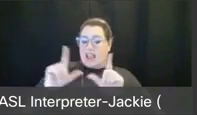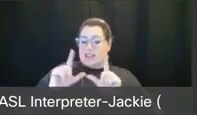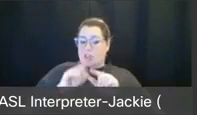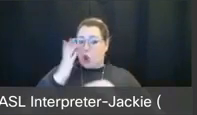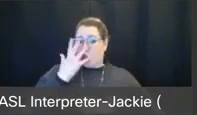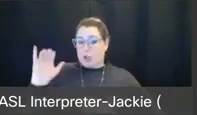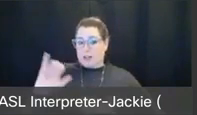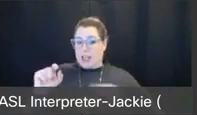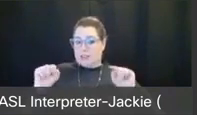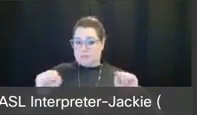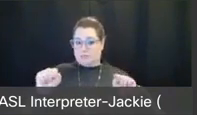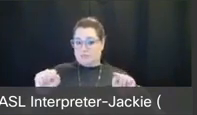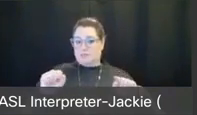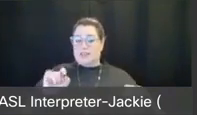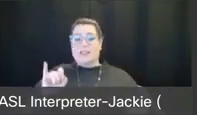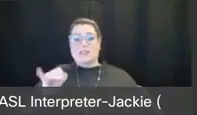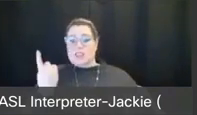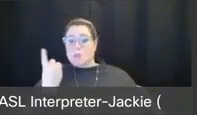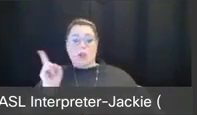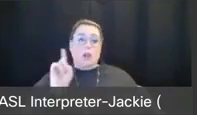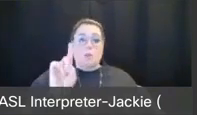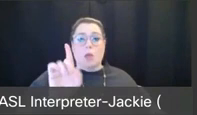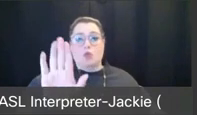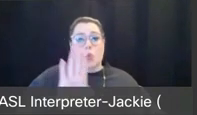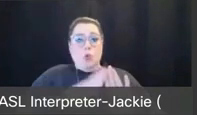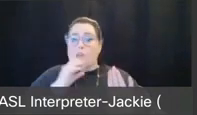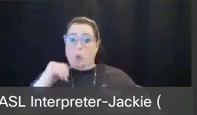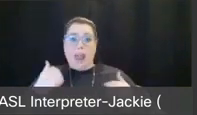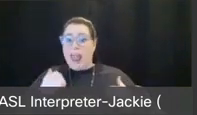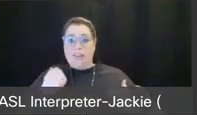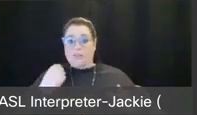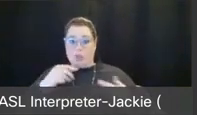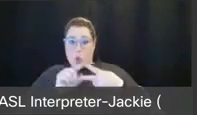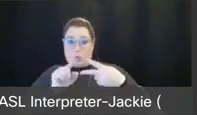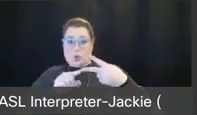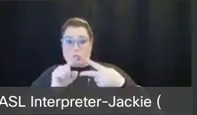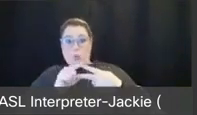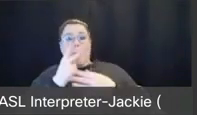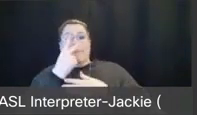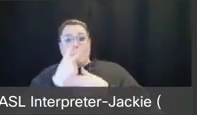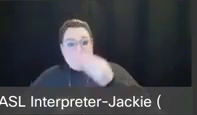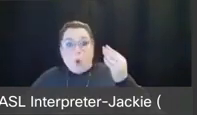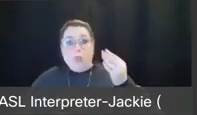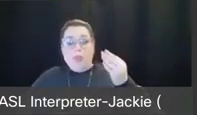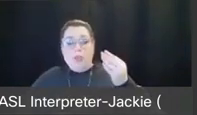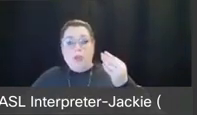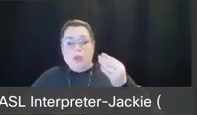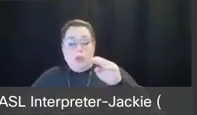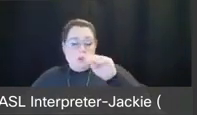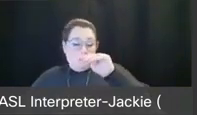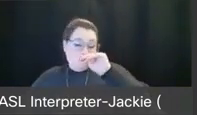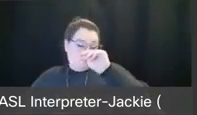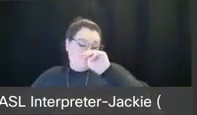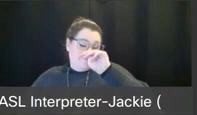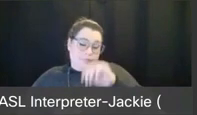someone comes to your door and they don't have both, say, look, I need to see both. I'm happy to discuss this